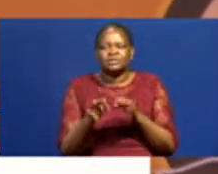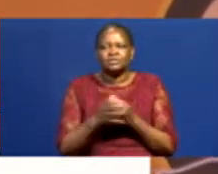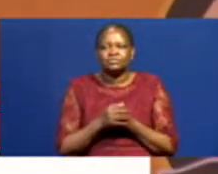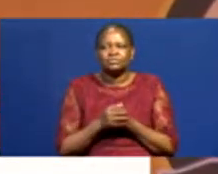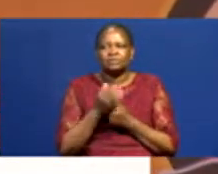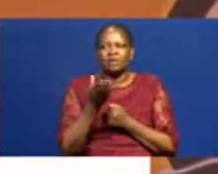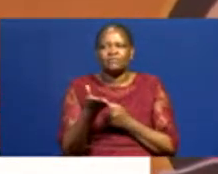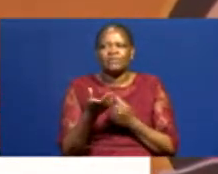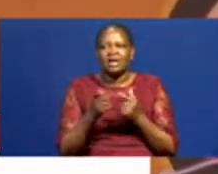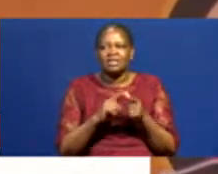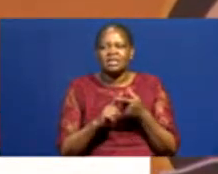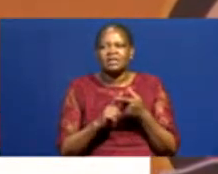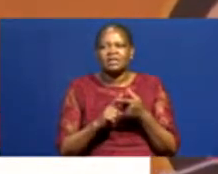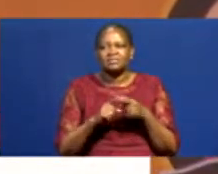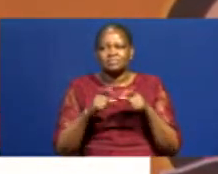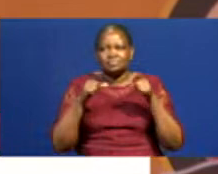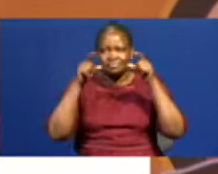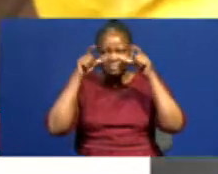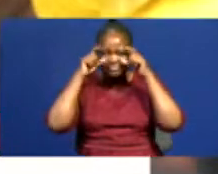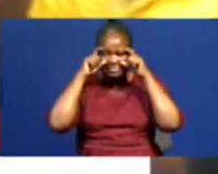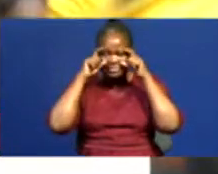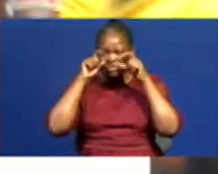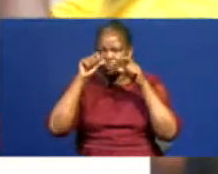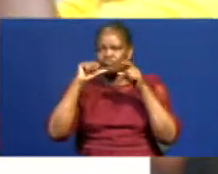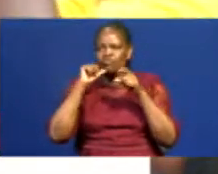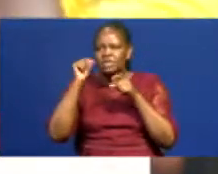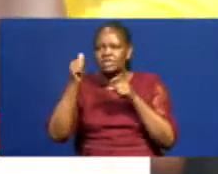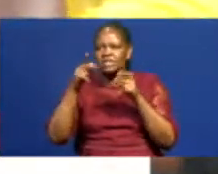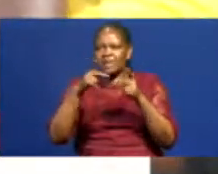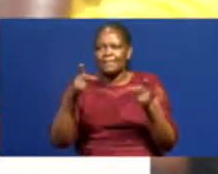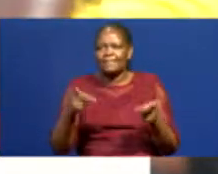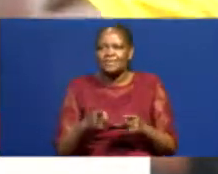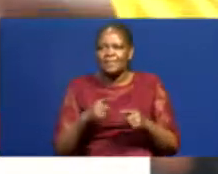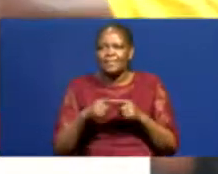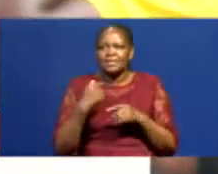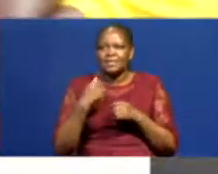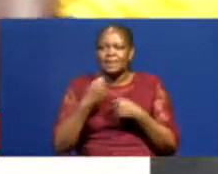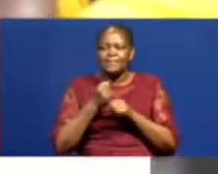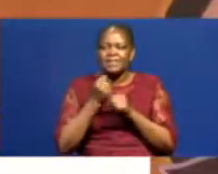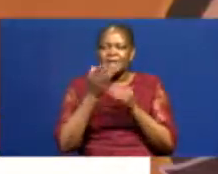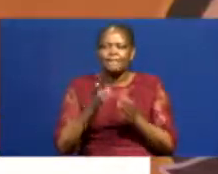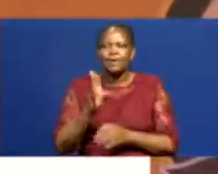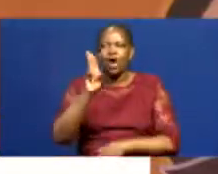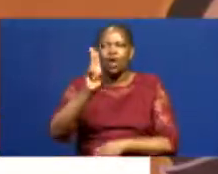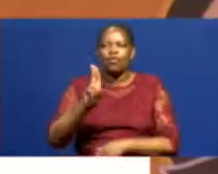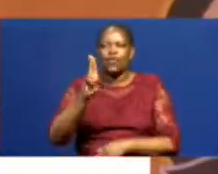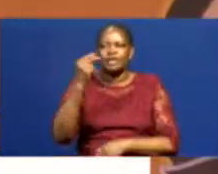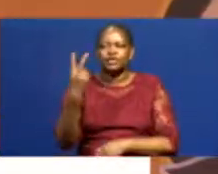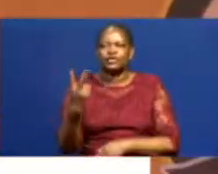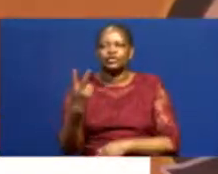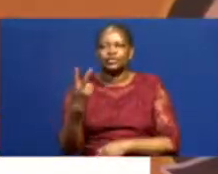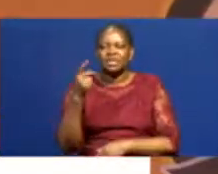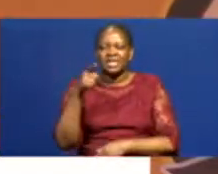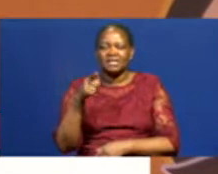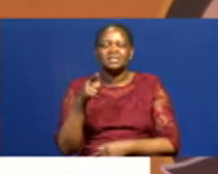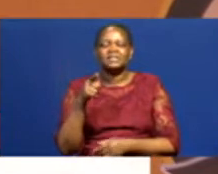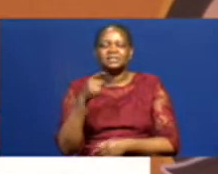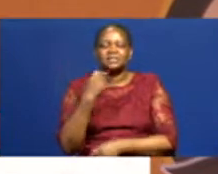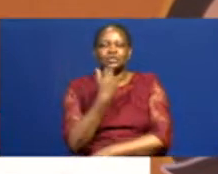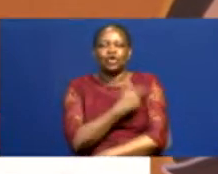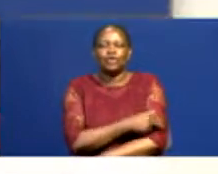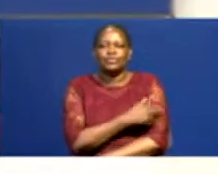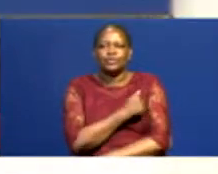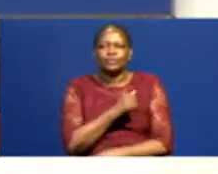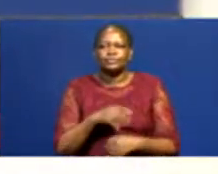miwani, hiyo lens haichukuliwi pali pengine. Inaundwa hapa hapa Umoja tu katika hii center of